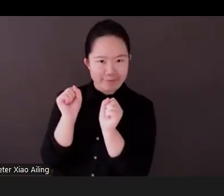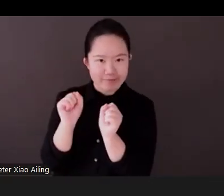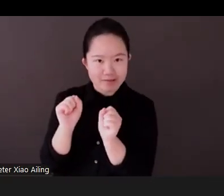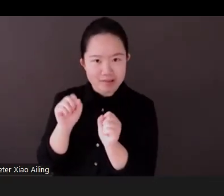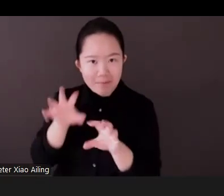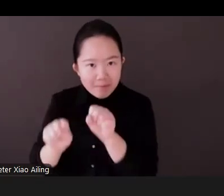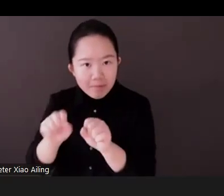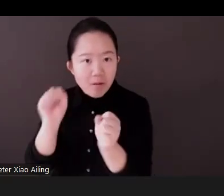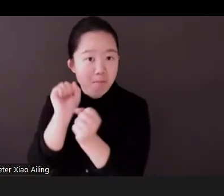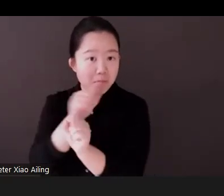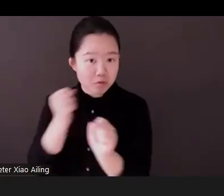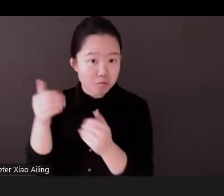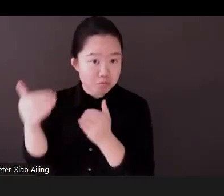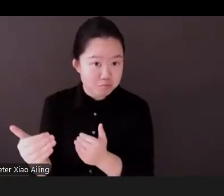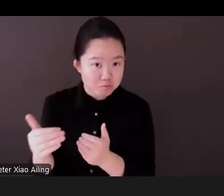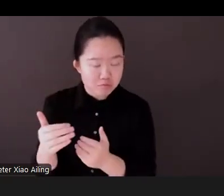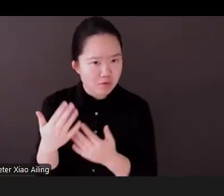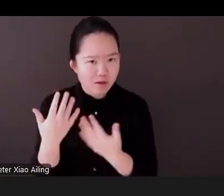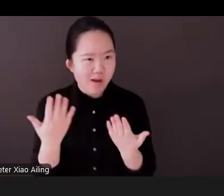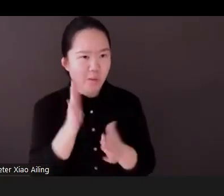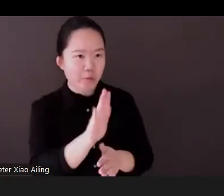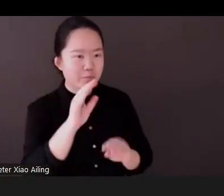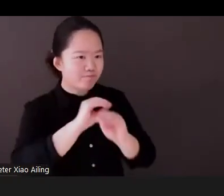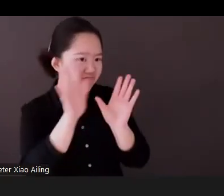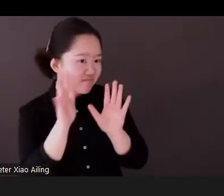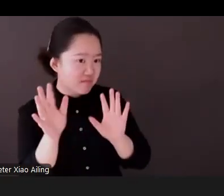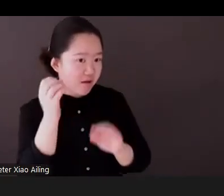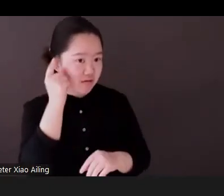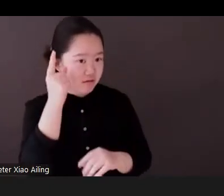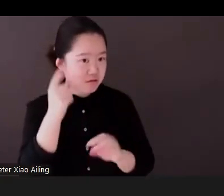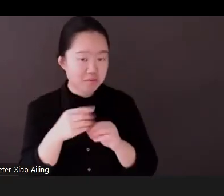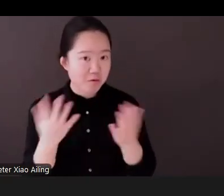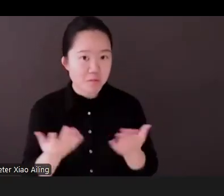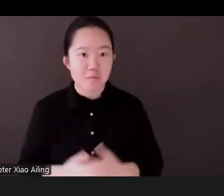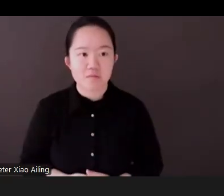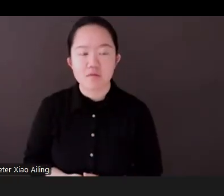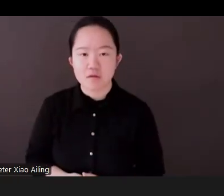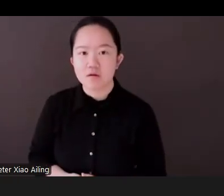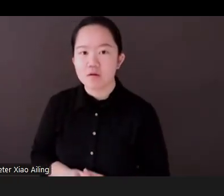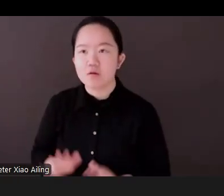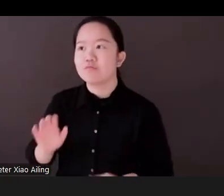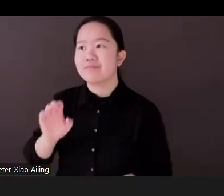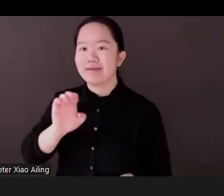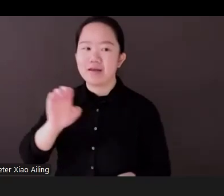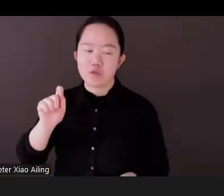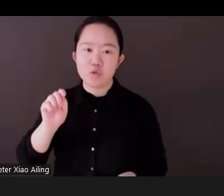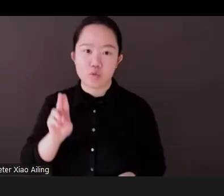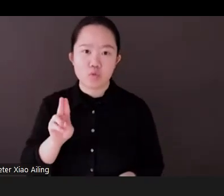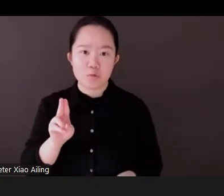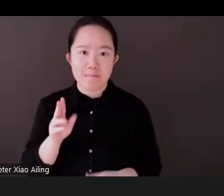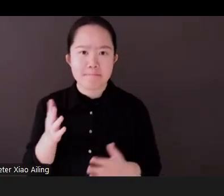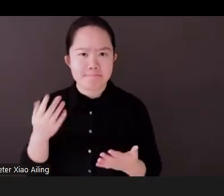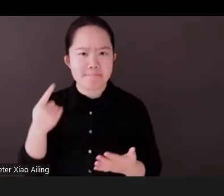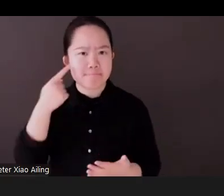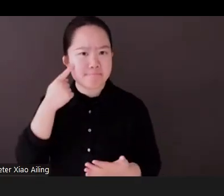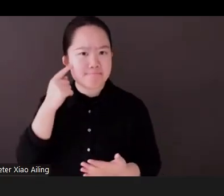been published and available to the public. So I think I cannot say too certain about this, what is the interpretation